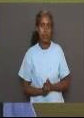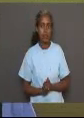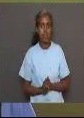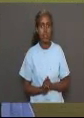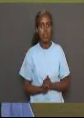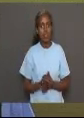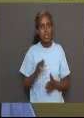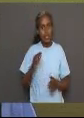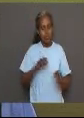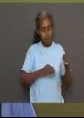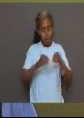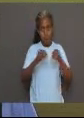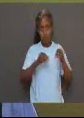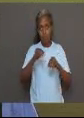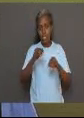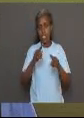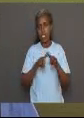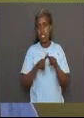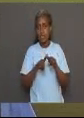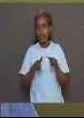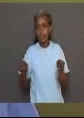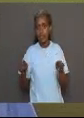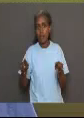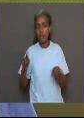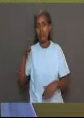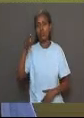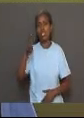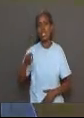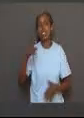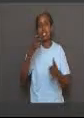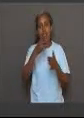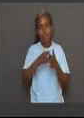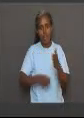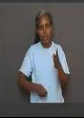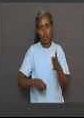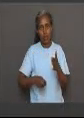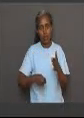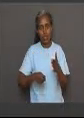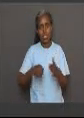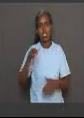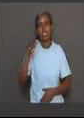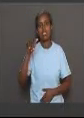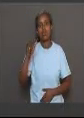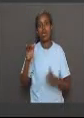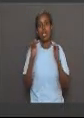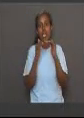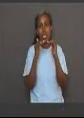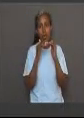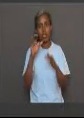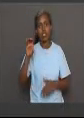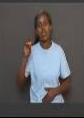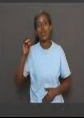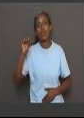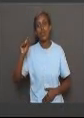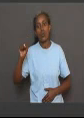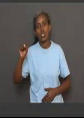suspect that moving the variable to the x value, as in y equals the